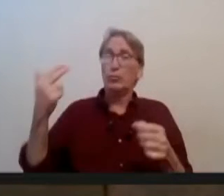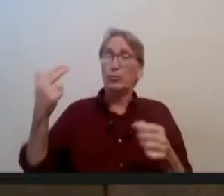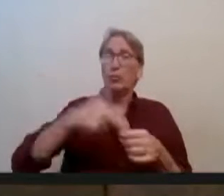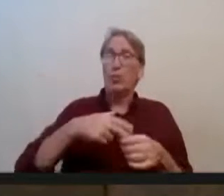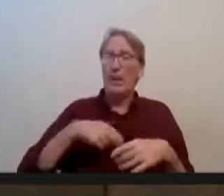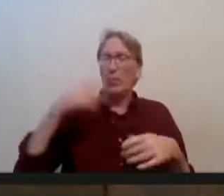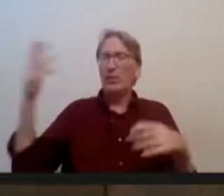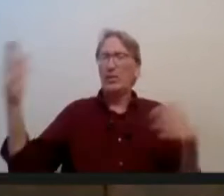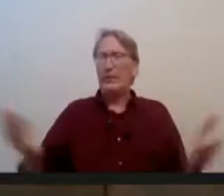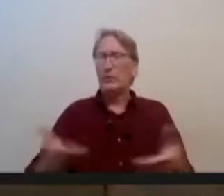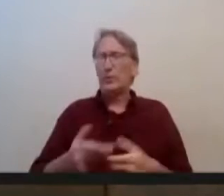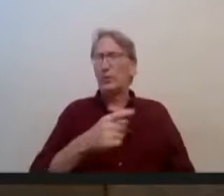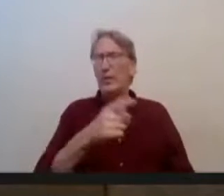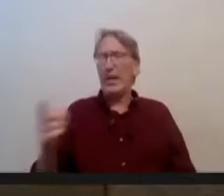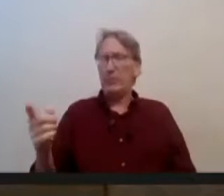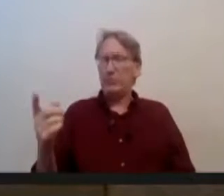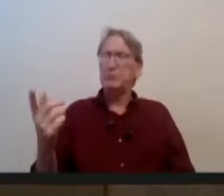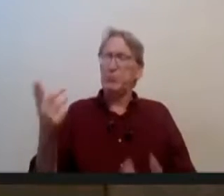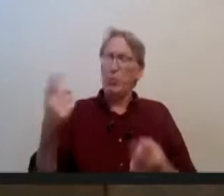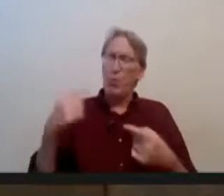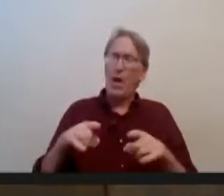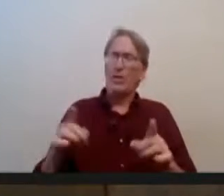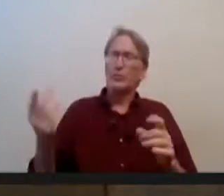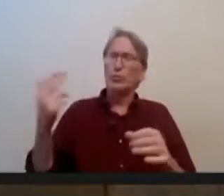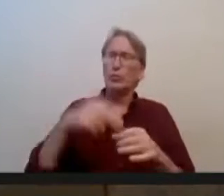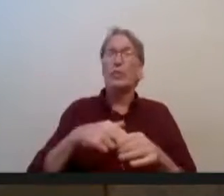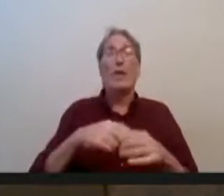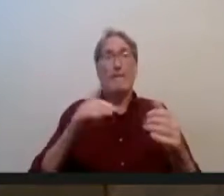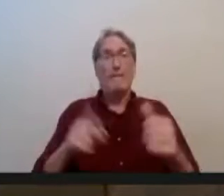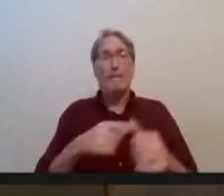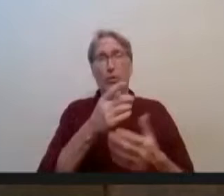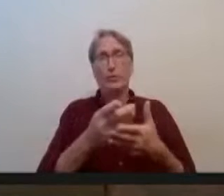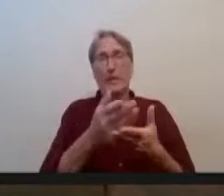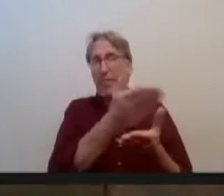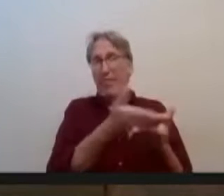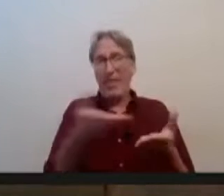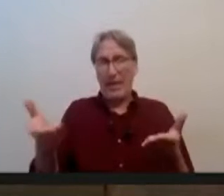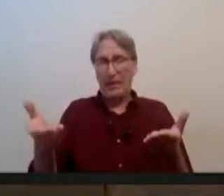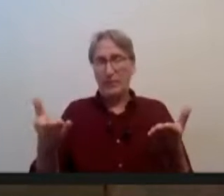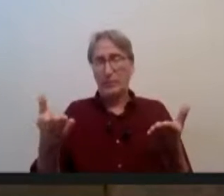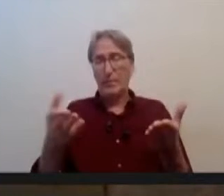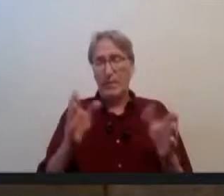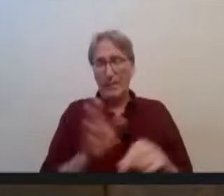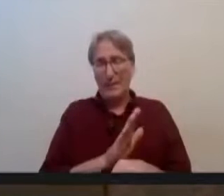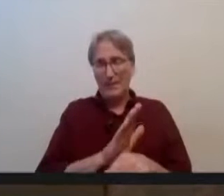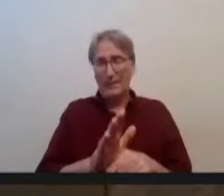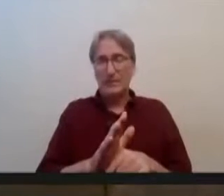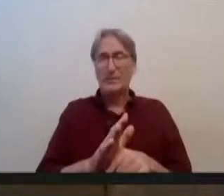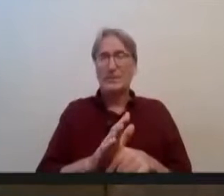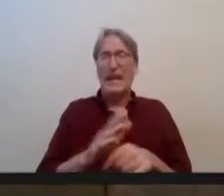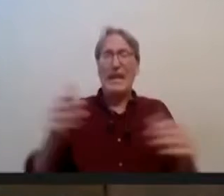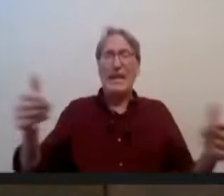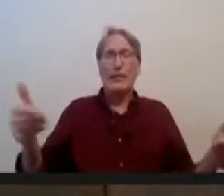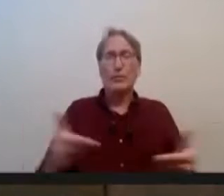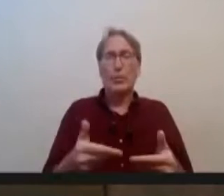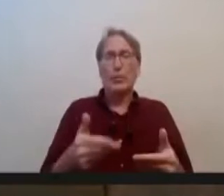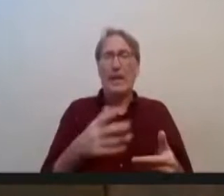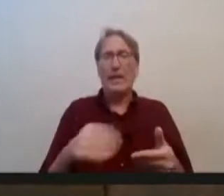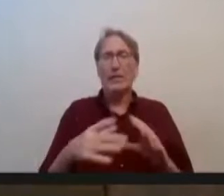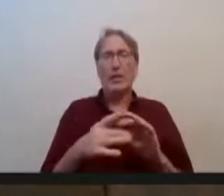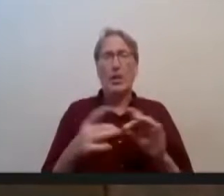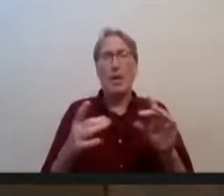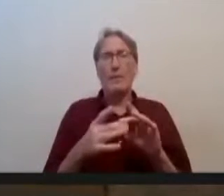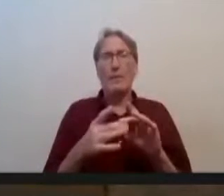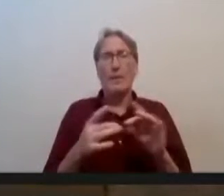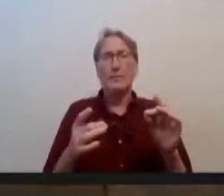periodically as they join. Our first order of business is will be an introduction and comments